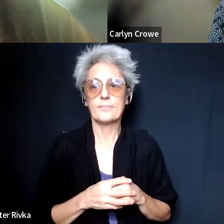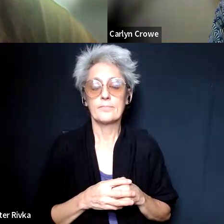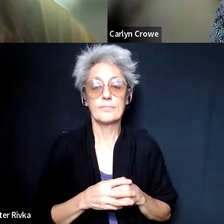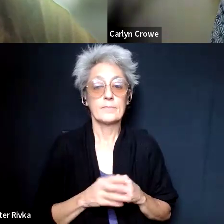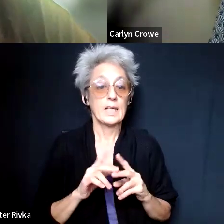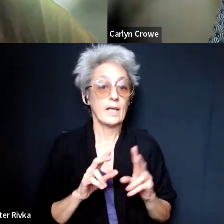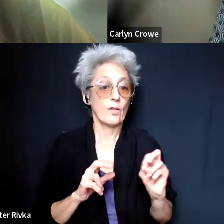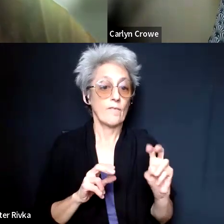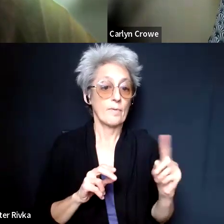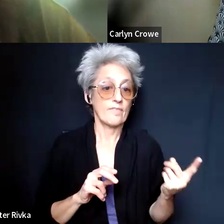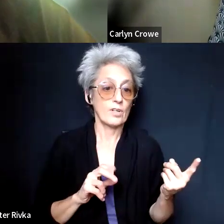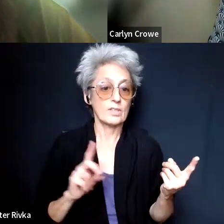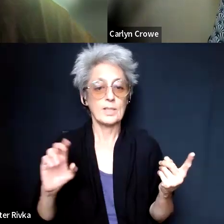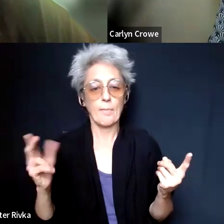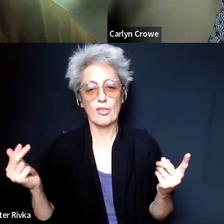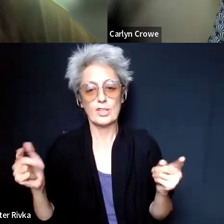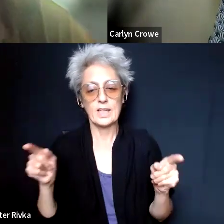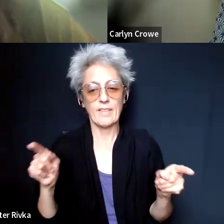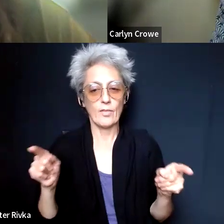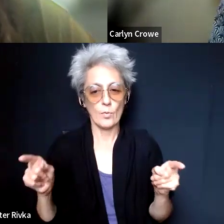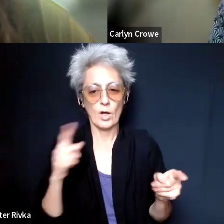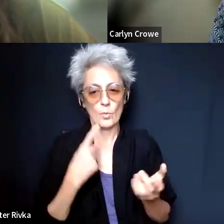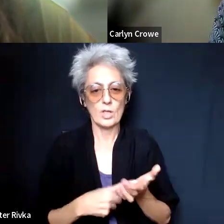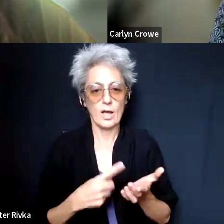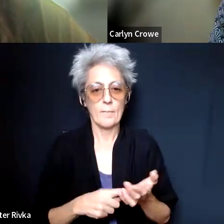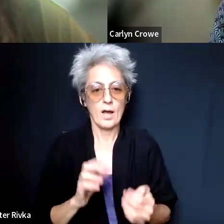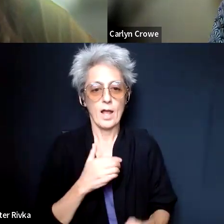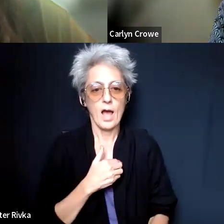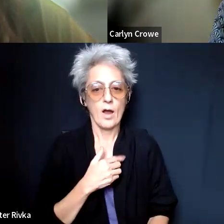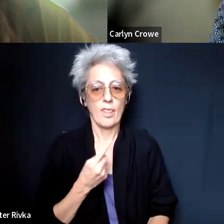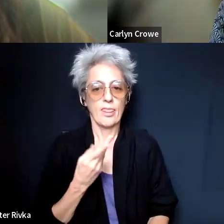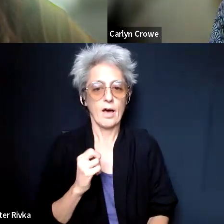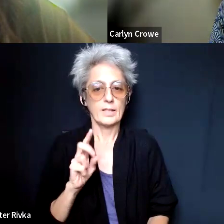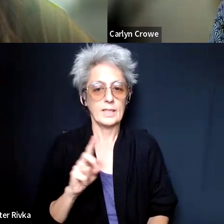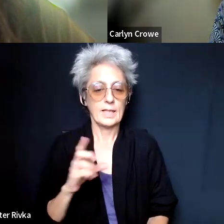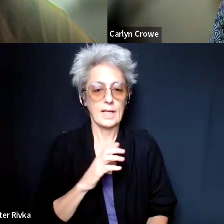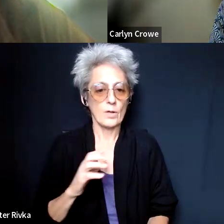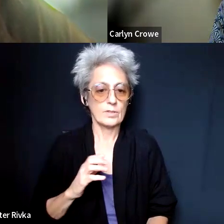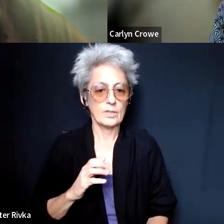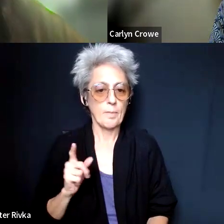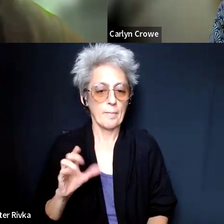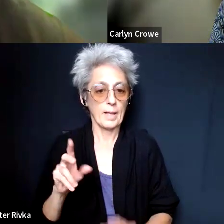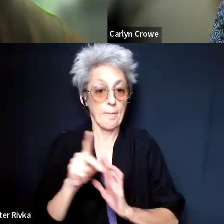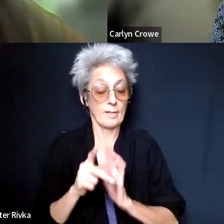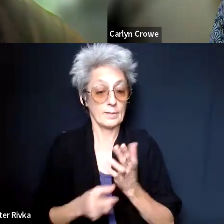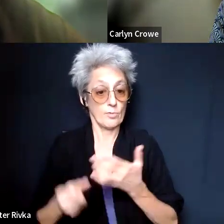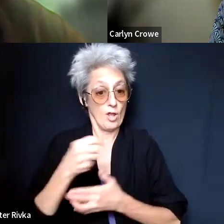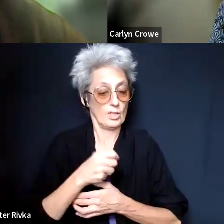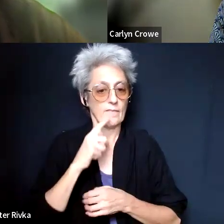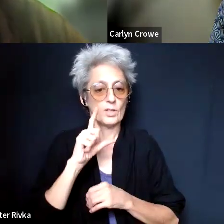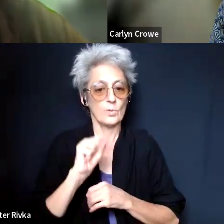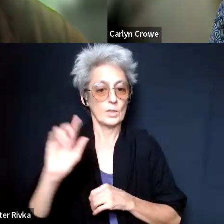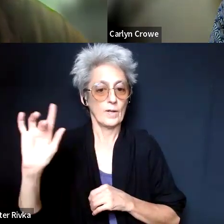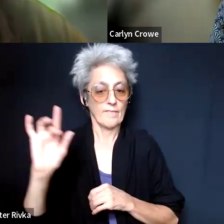the December 13th capital chat, we'll talk about our the DD Council's public policy priorities for